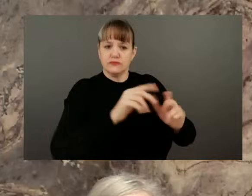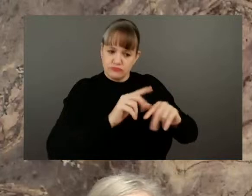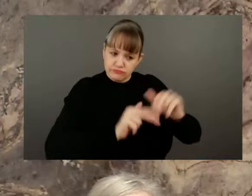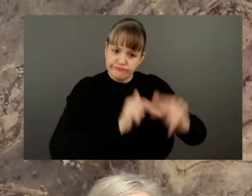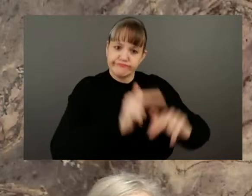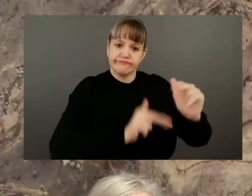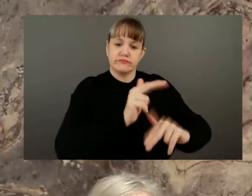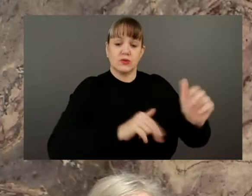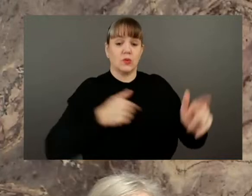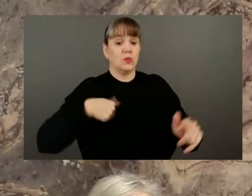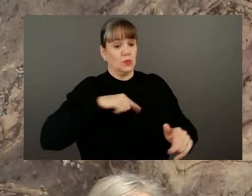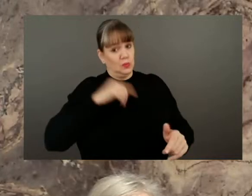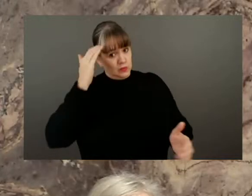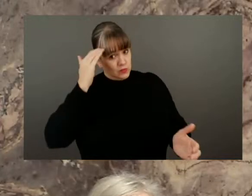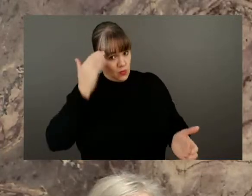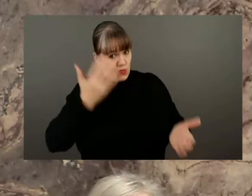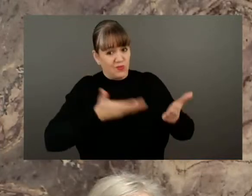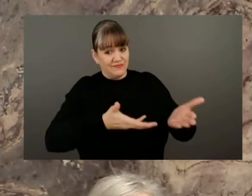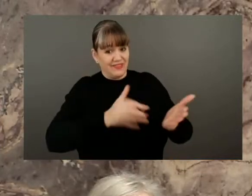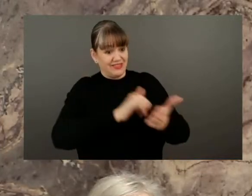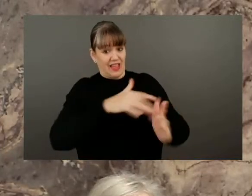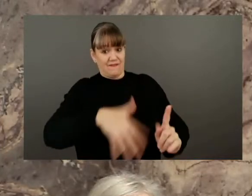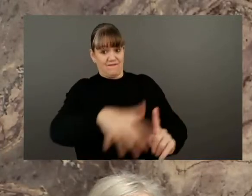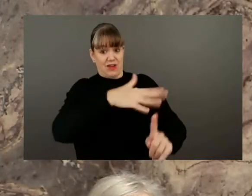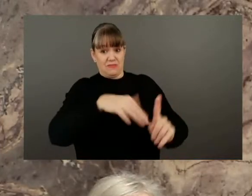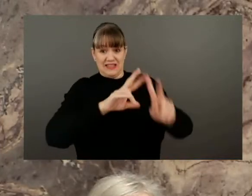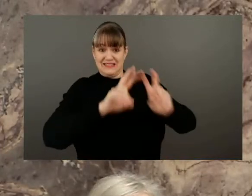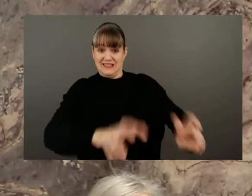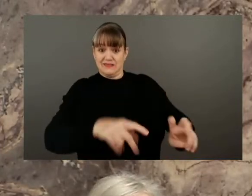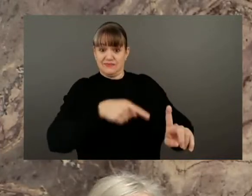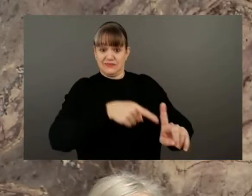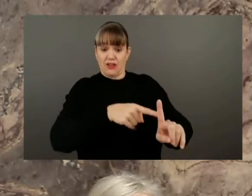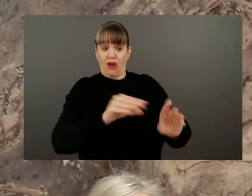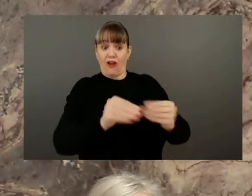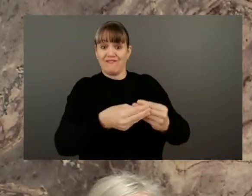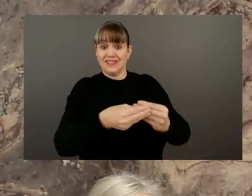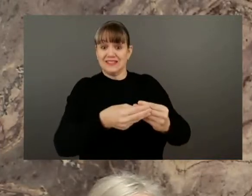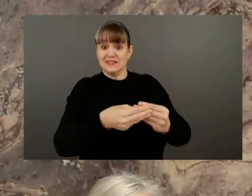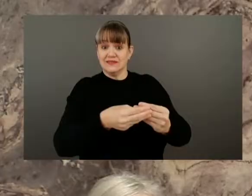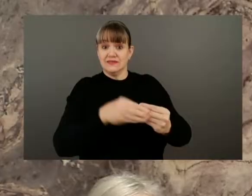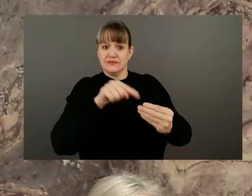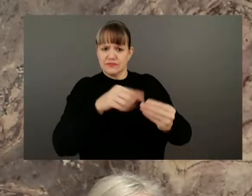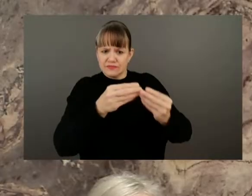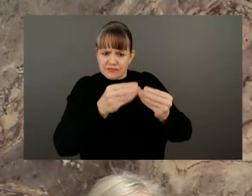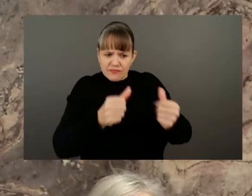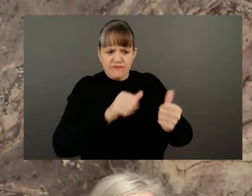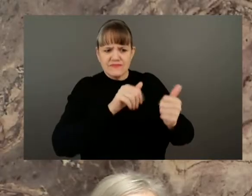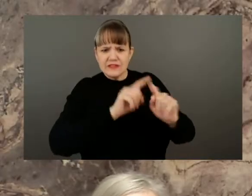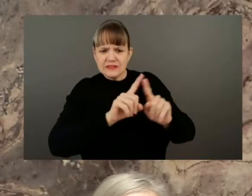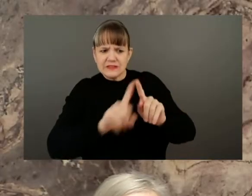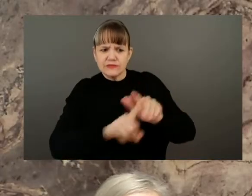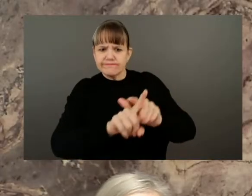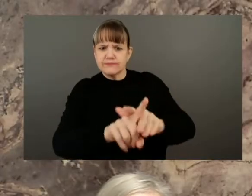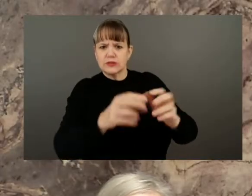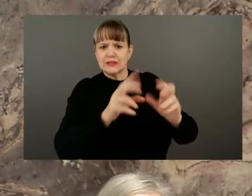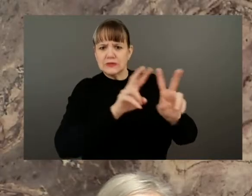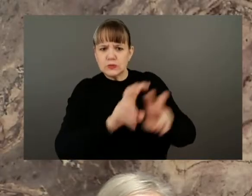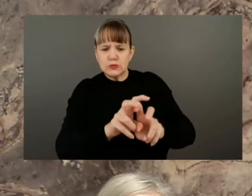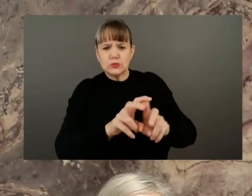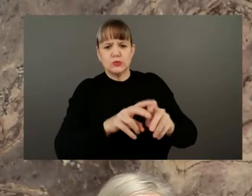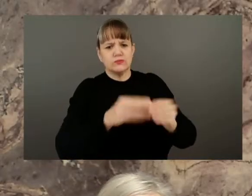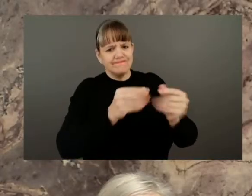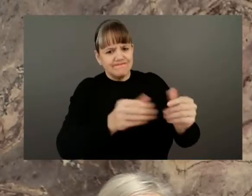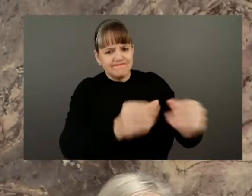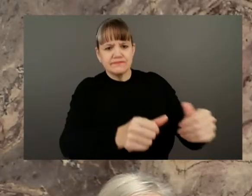Assessment Office in addressing just those issues, and that every environmental assessment certificate in BC comes with